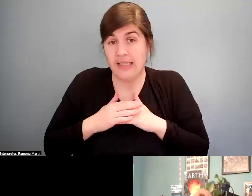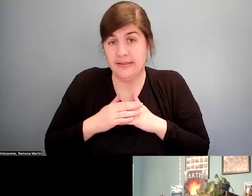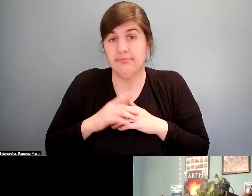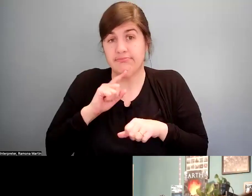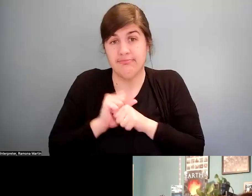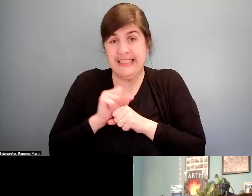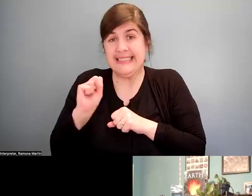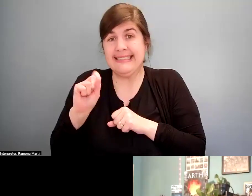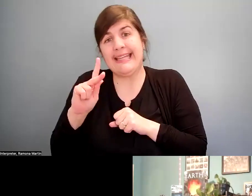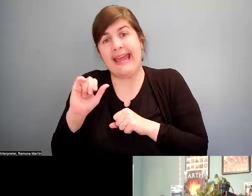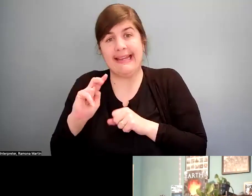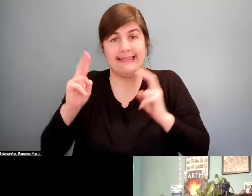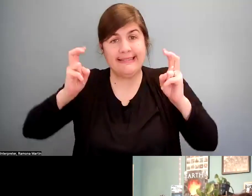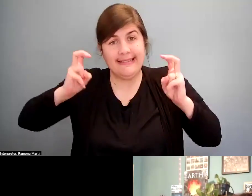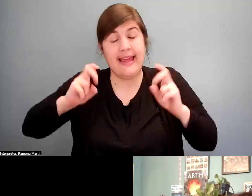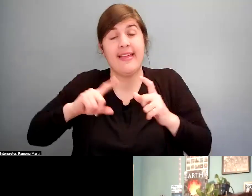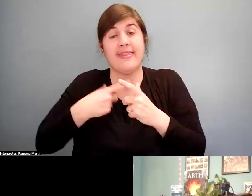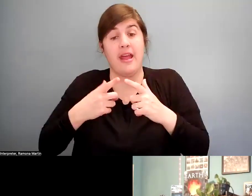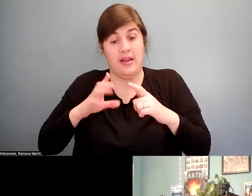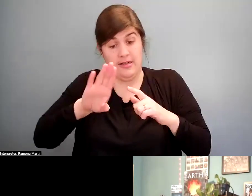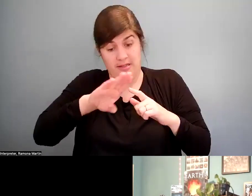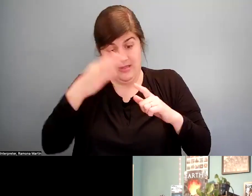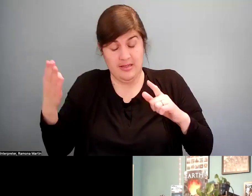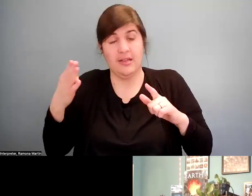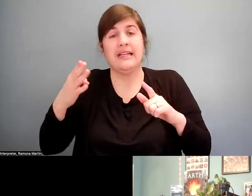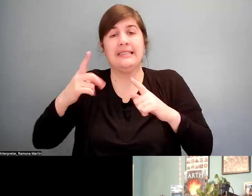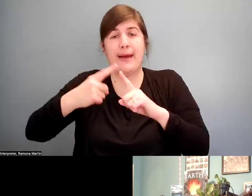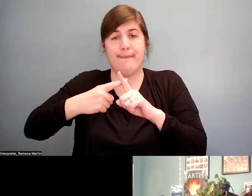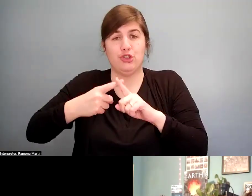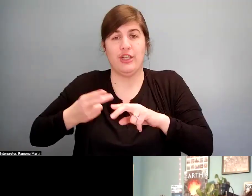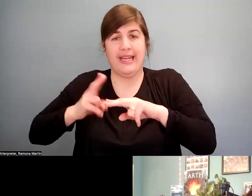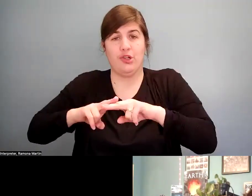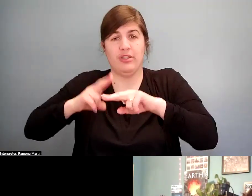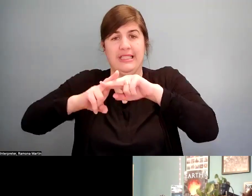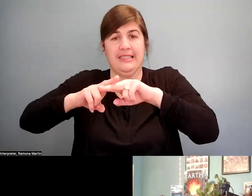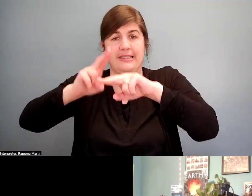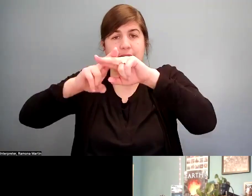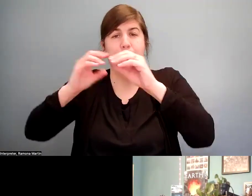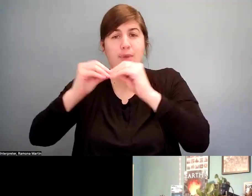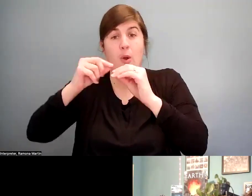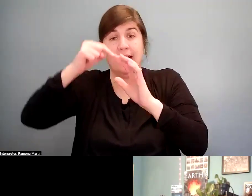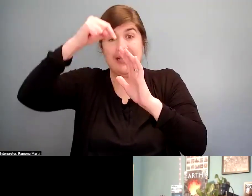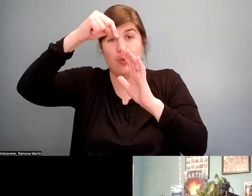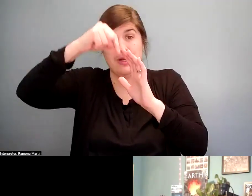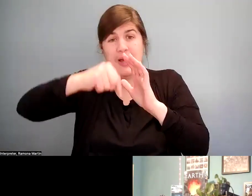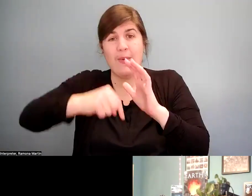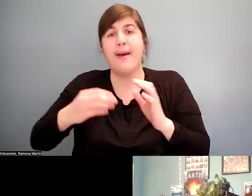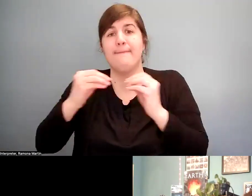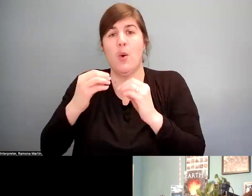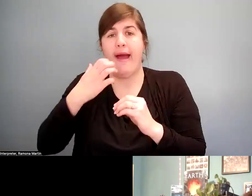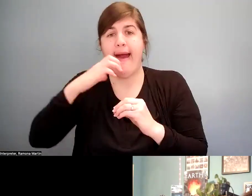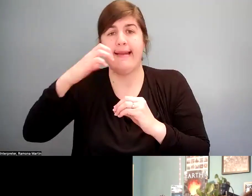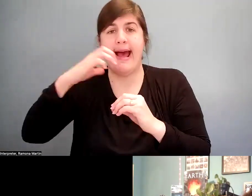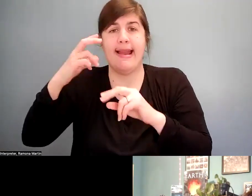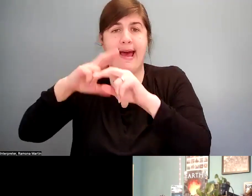break away that skin, the temperature is increasing and increasing and increasing the further we go down. Because when you apply pressure